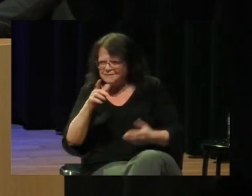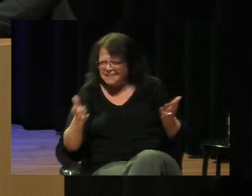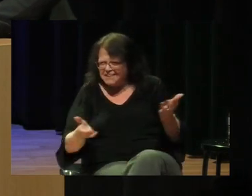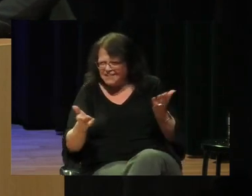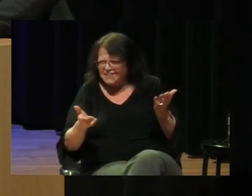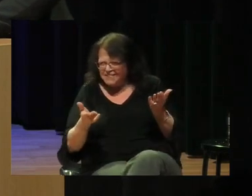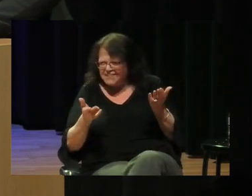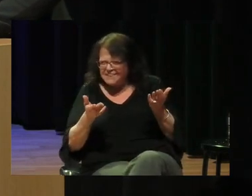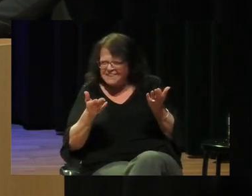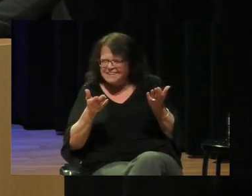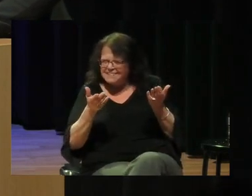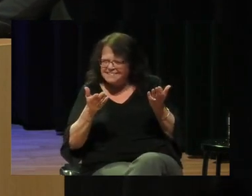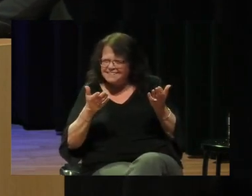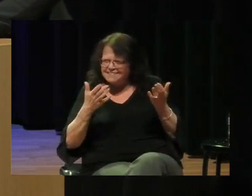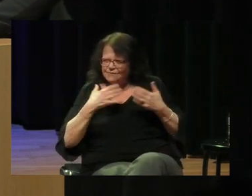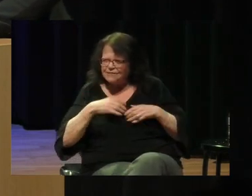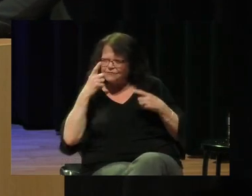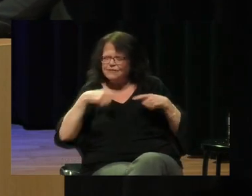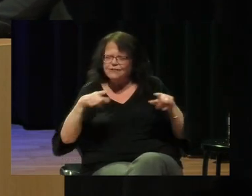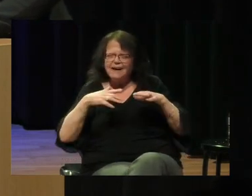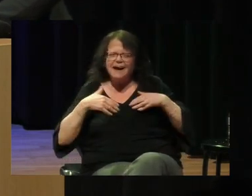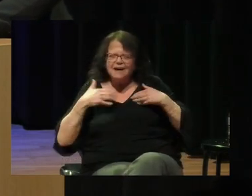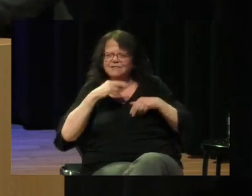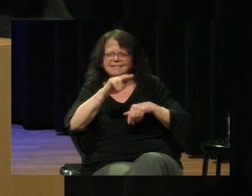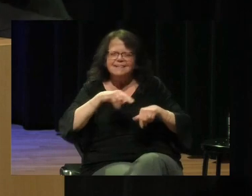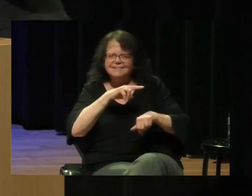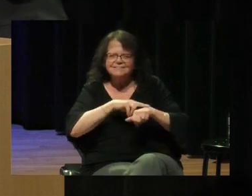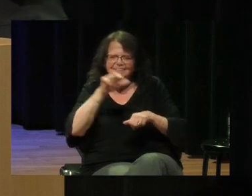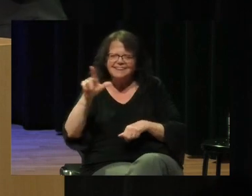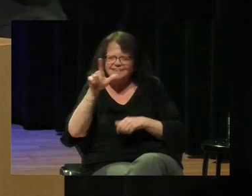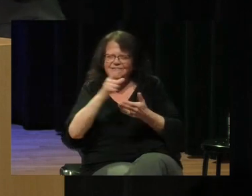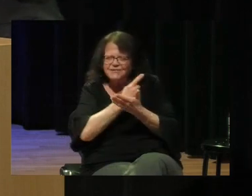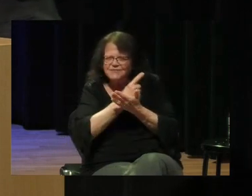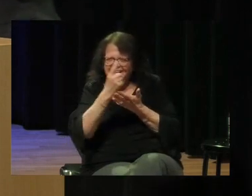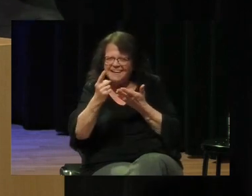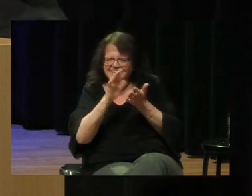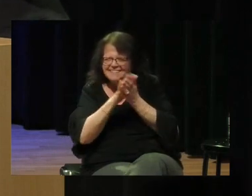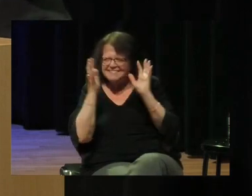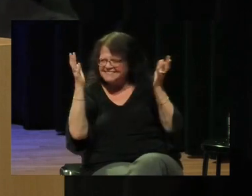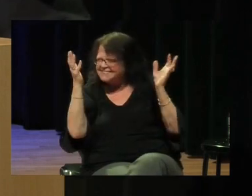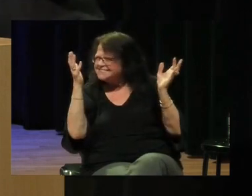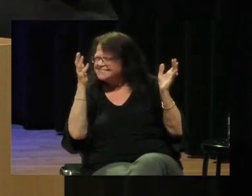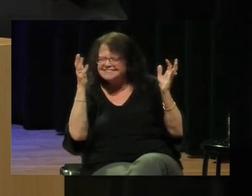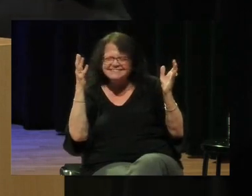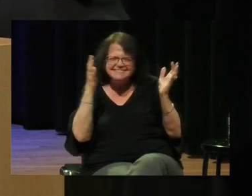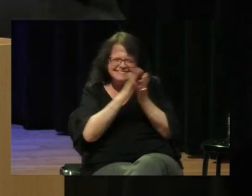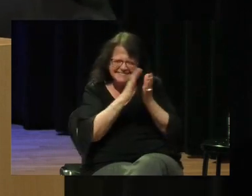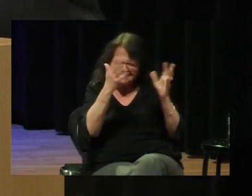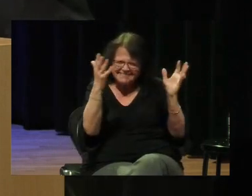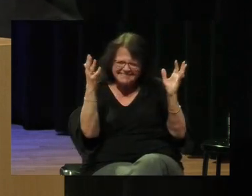all of you a happy National Library Week. Can we get a round of applause for that?